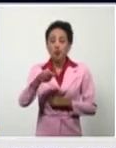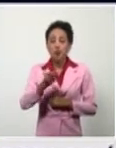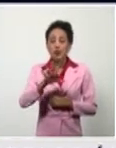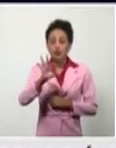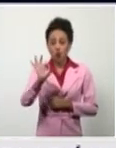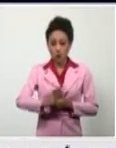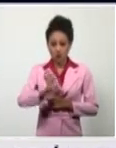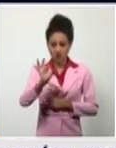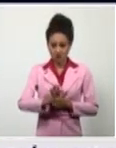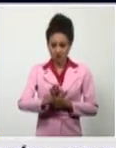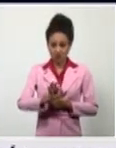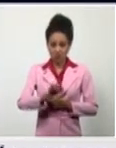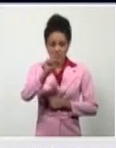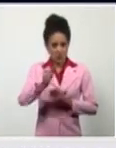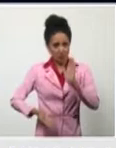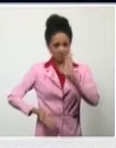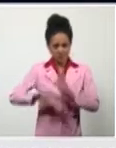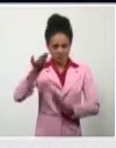88.5%.